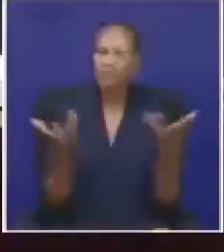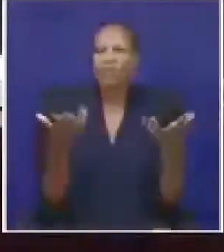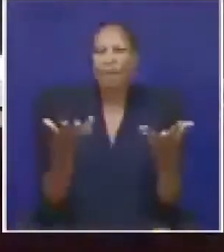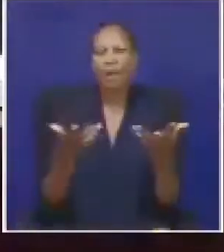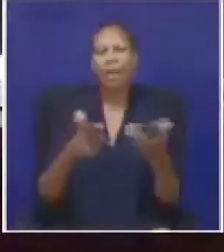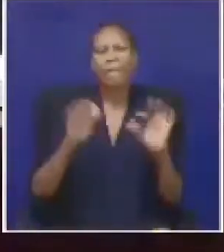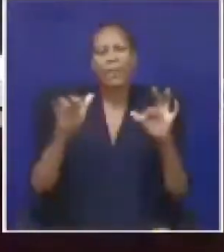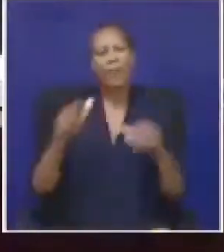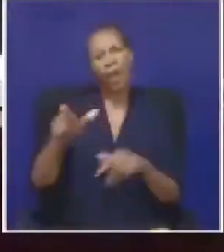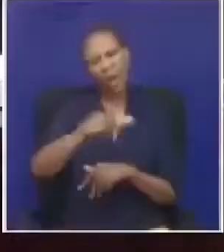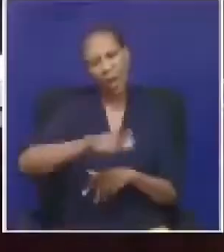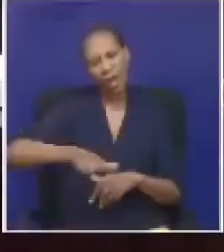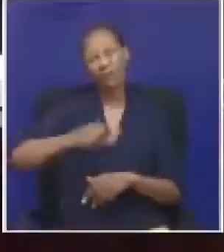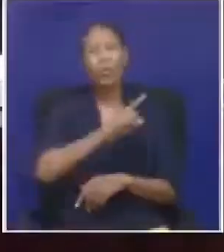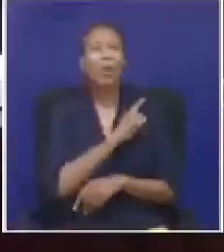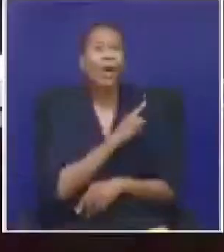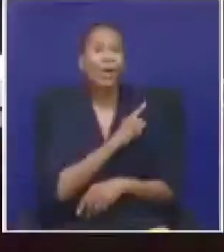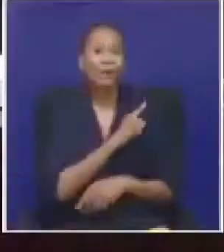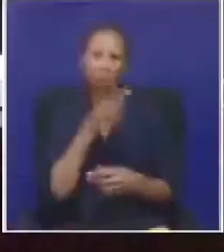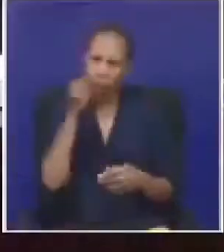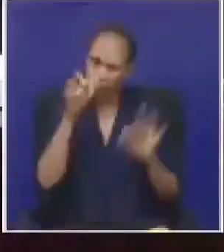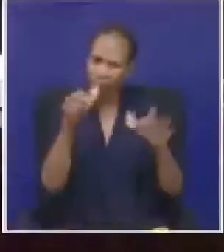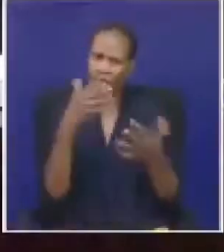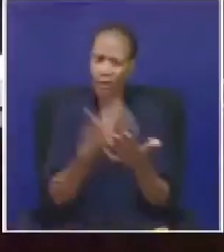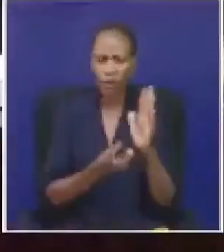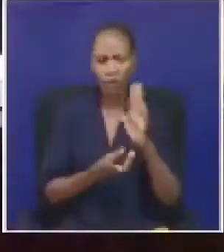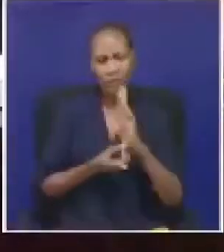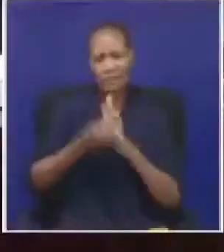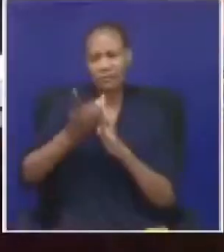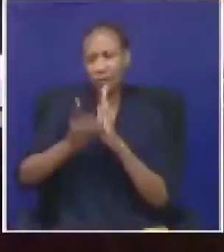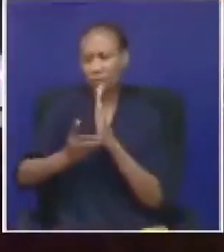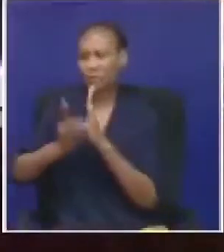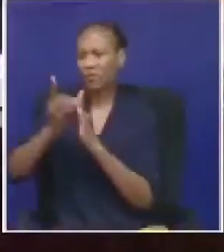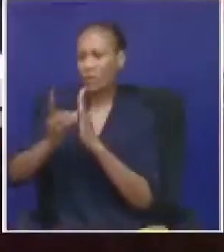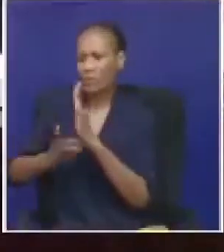land to develop their